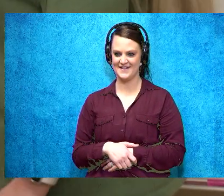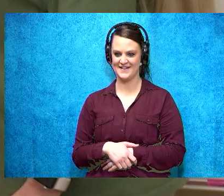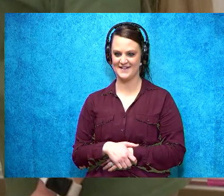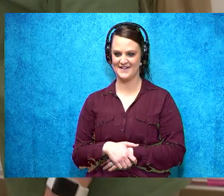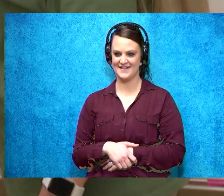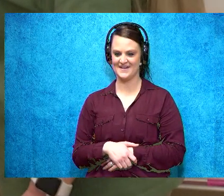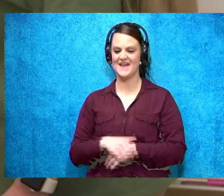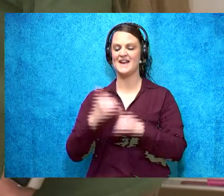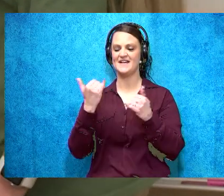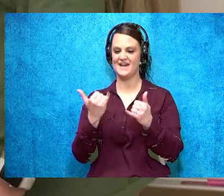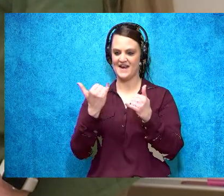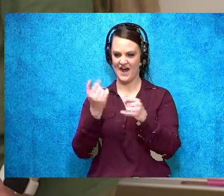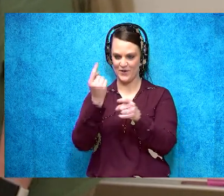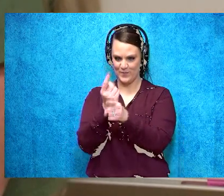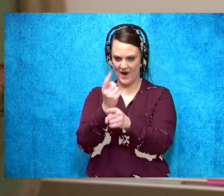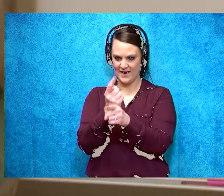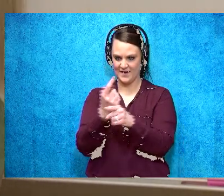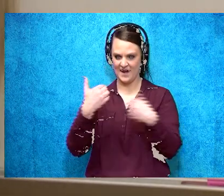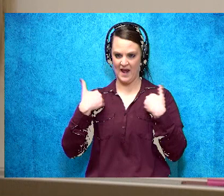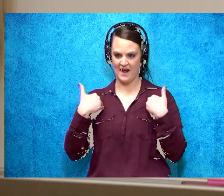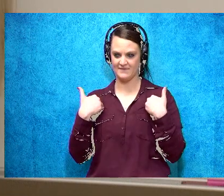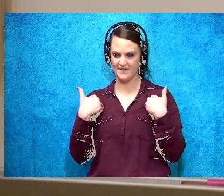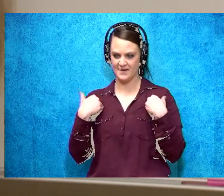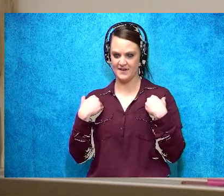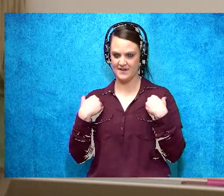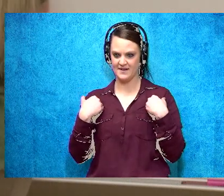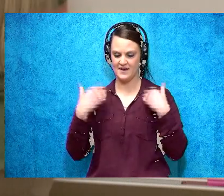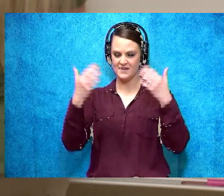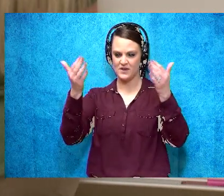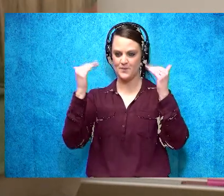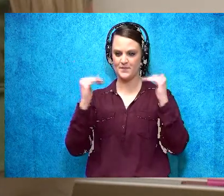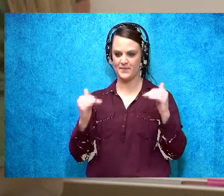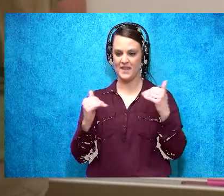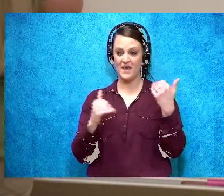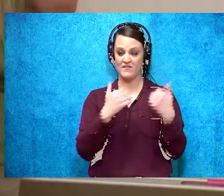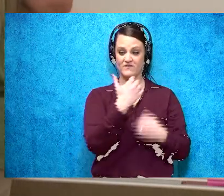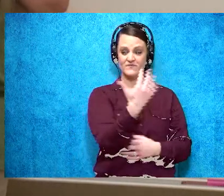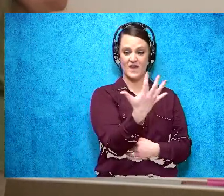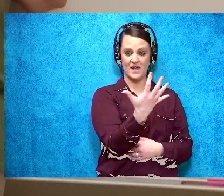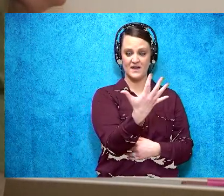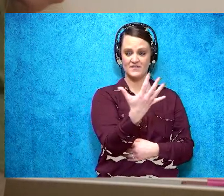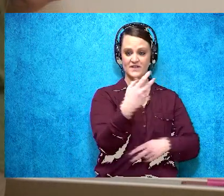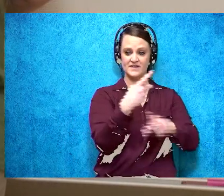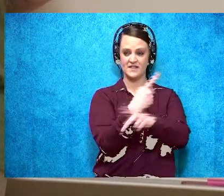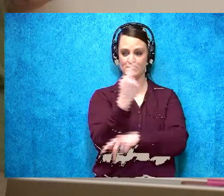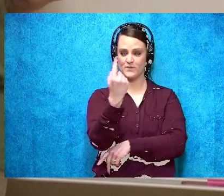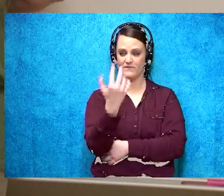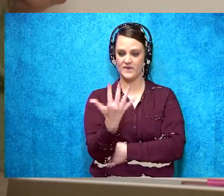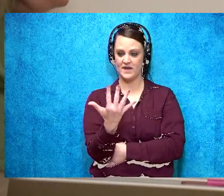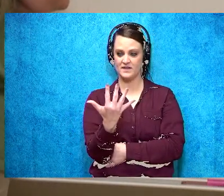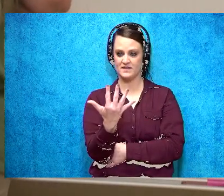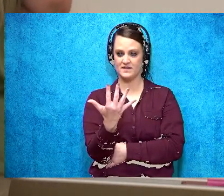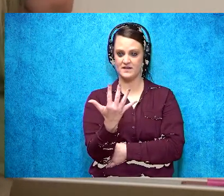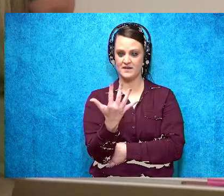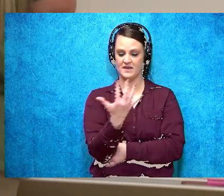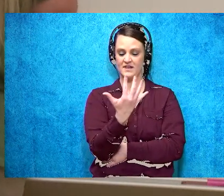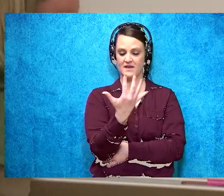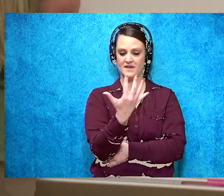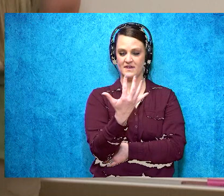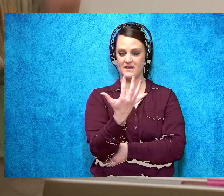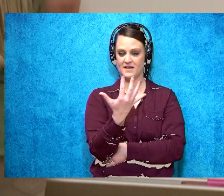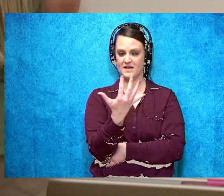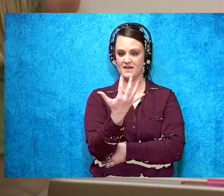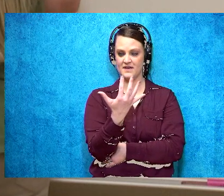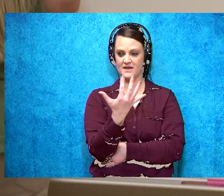have it correctly. So our next one we're going to multiply is 5 times 1/5. 5 over 1